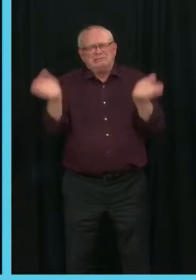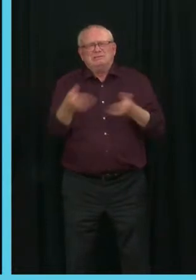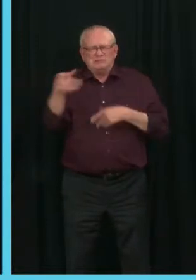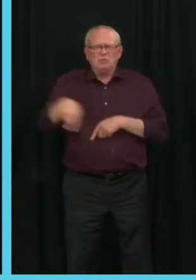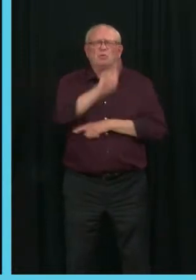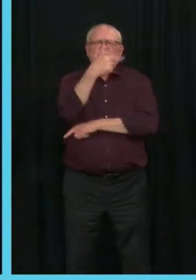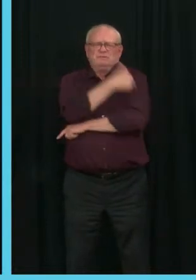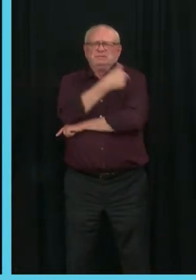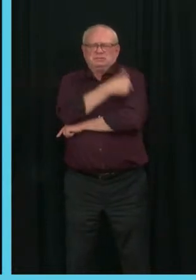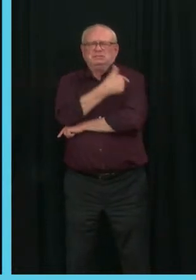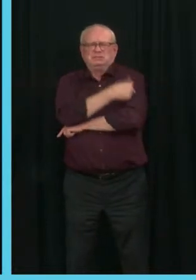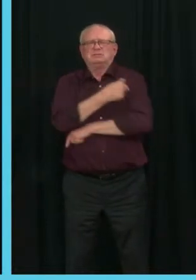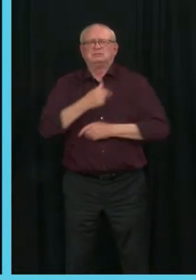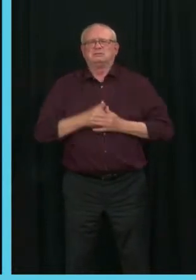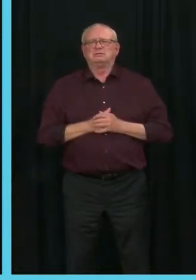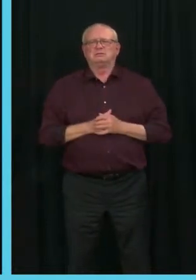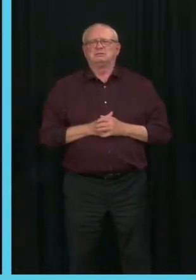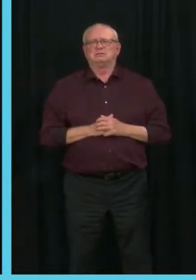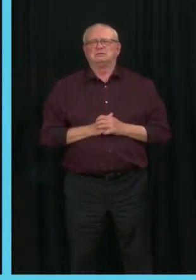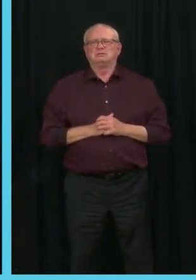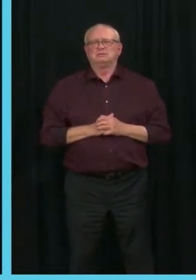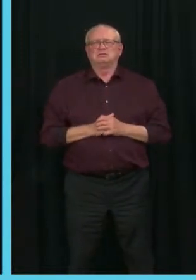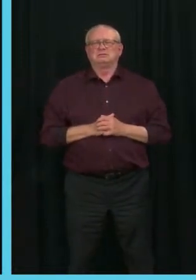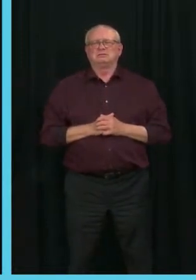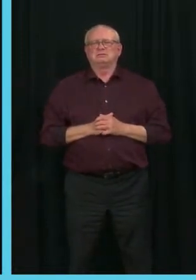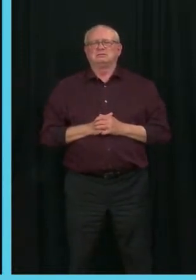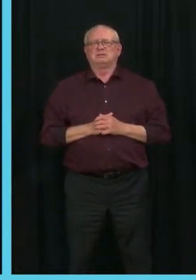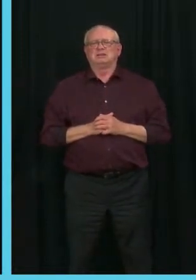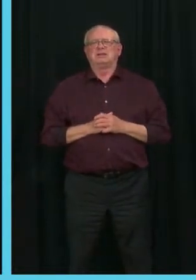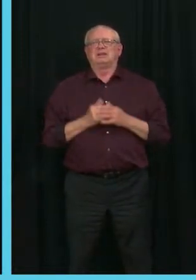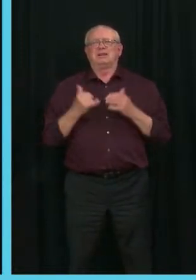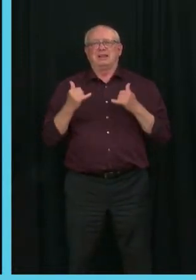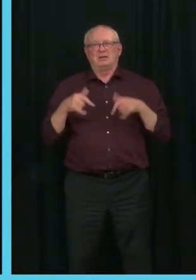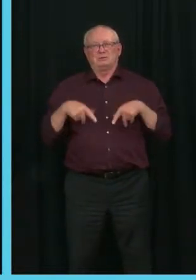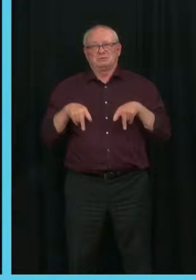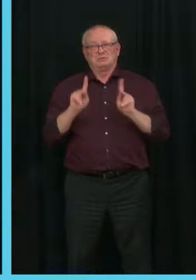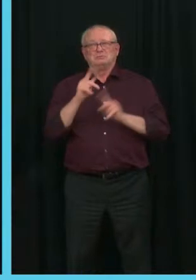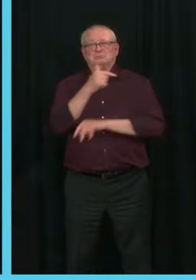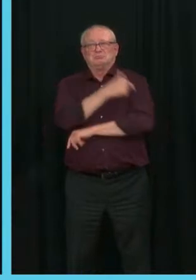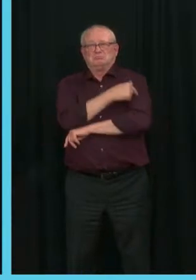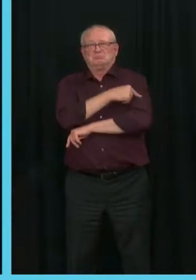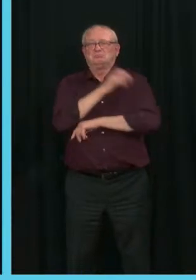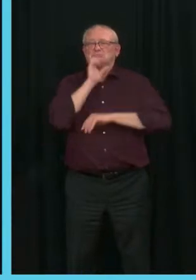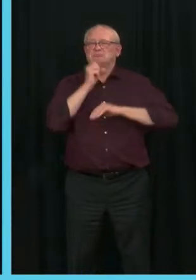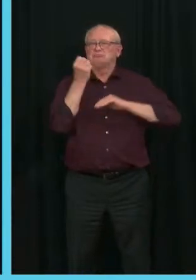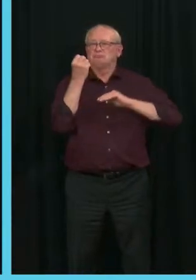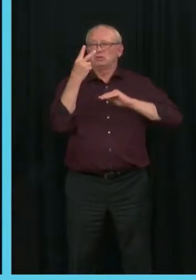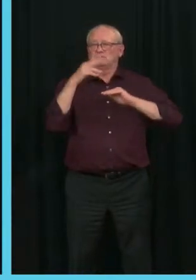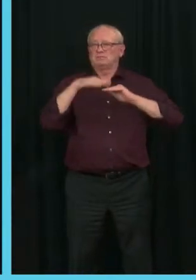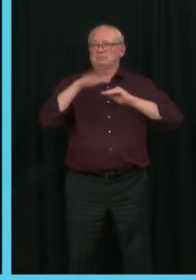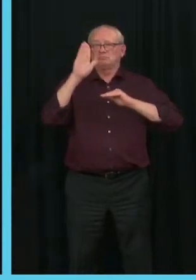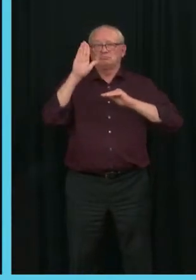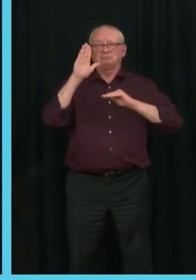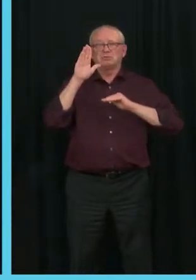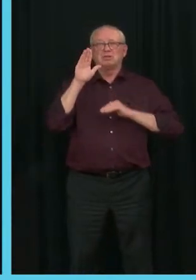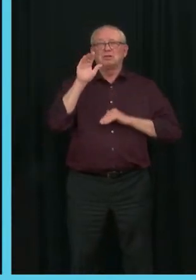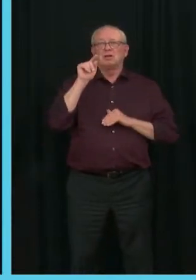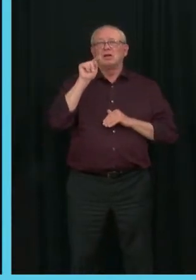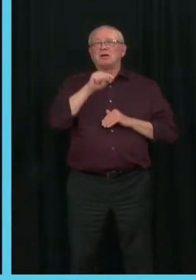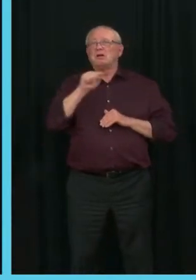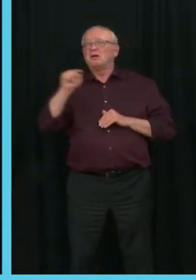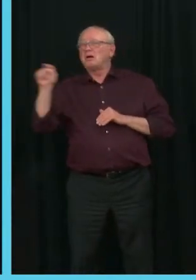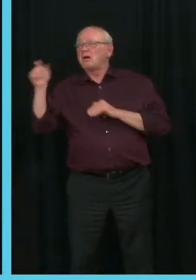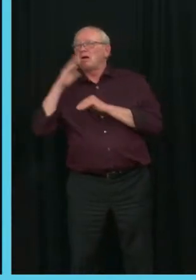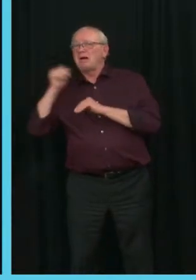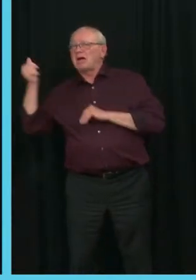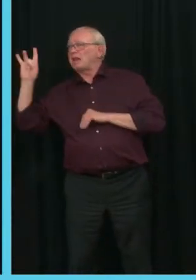focused on doses for Albertans age 12 and older, not just 18 and older like many other places. And we did this